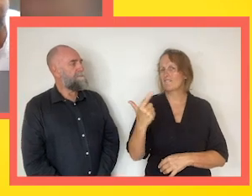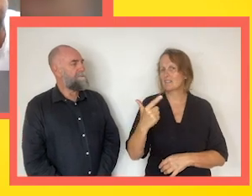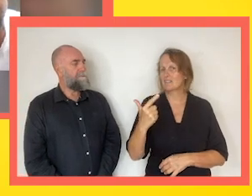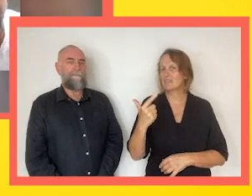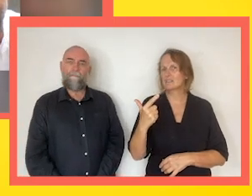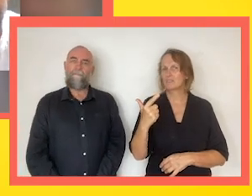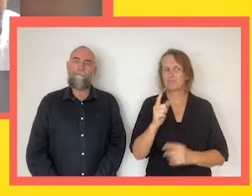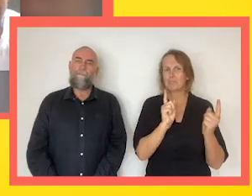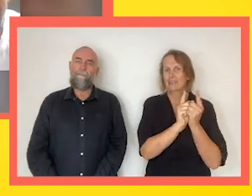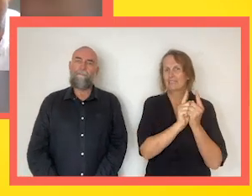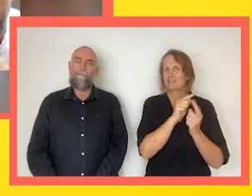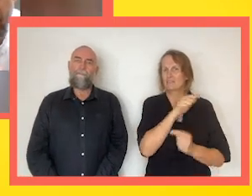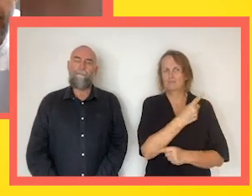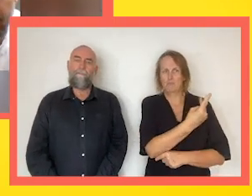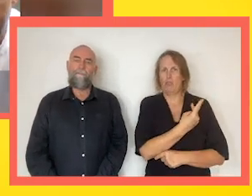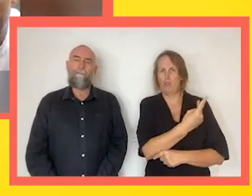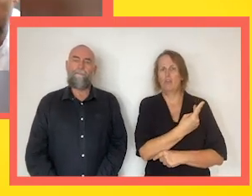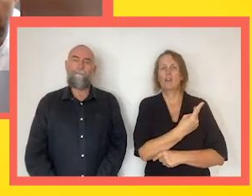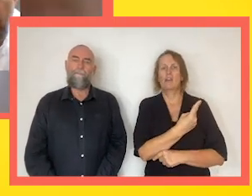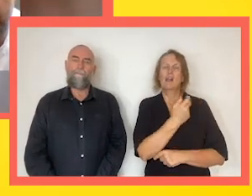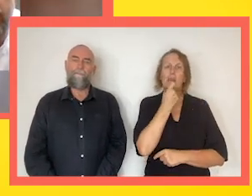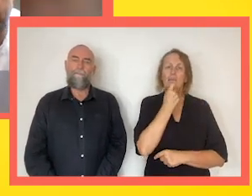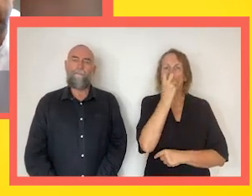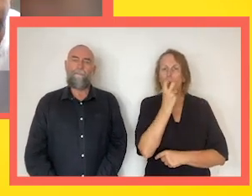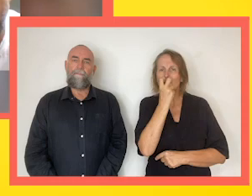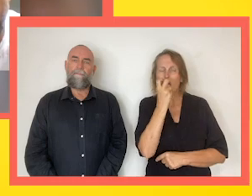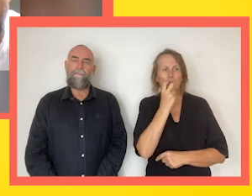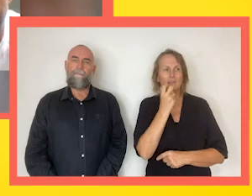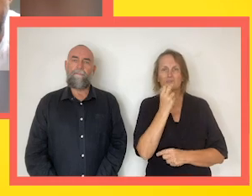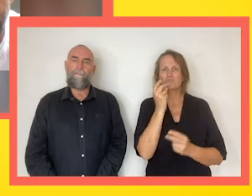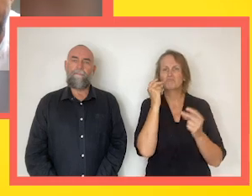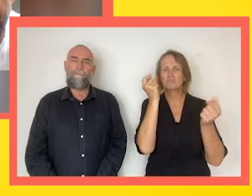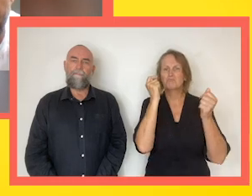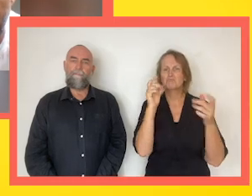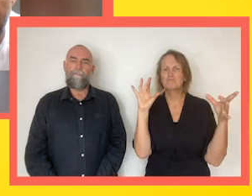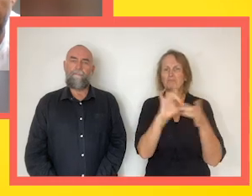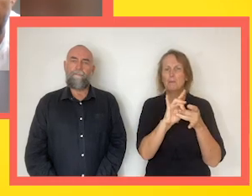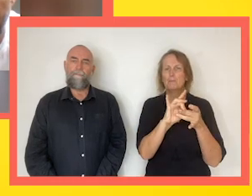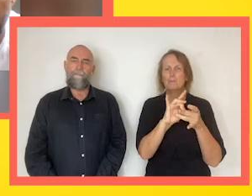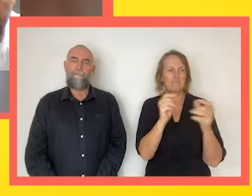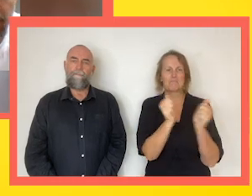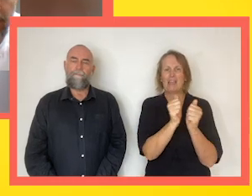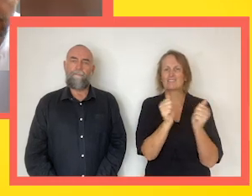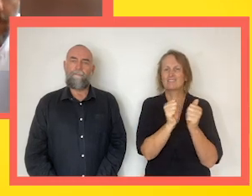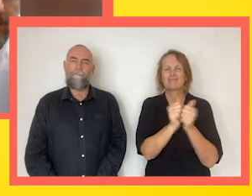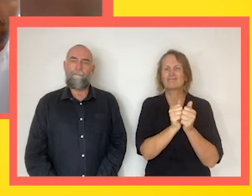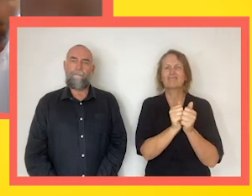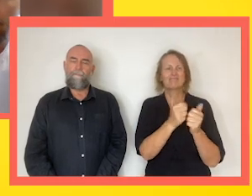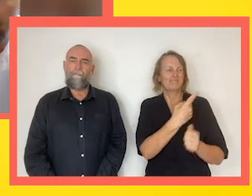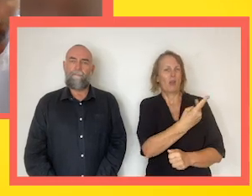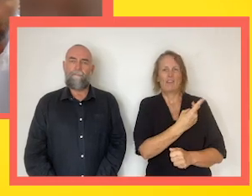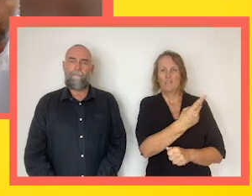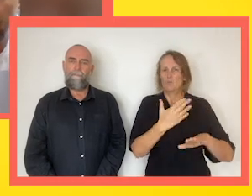2017, end of 17. Both being a little older, we clicked straight away, became mates, and from there it's just